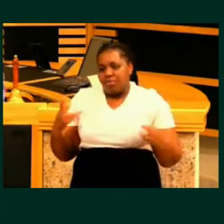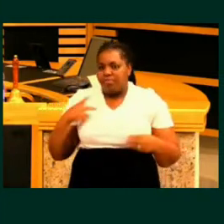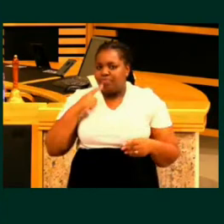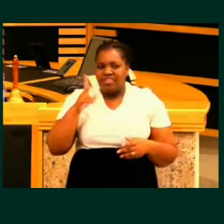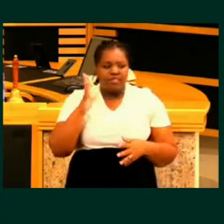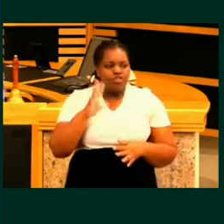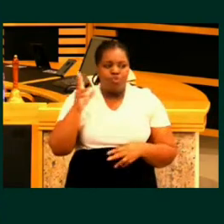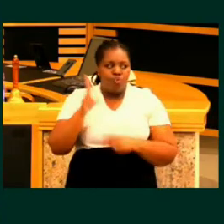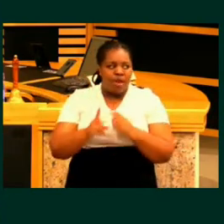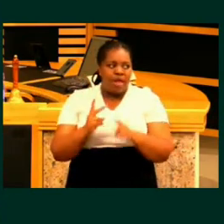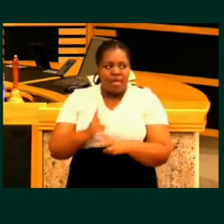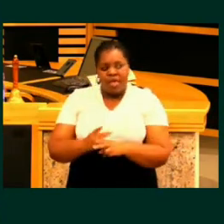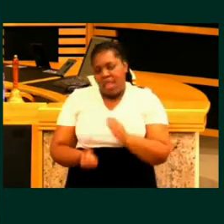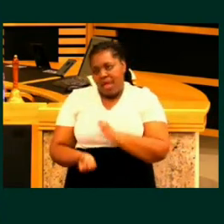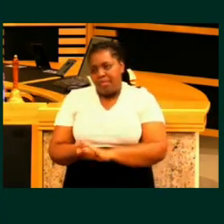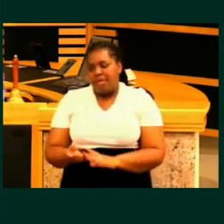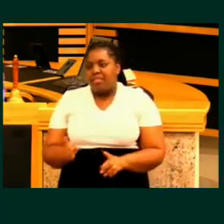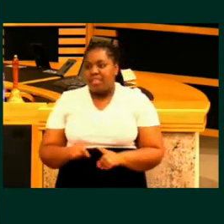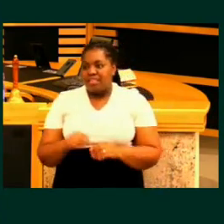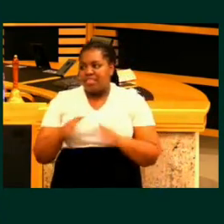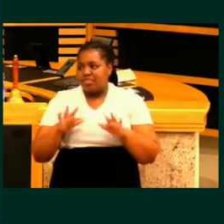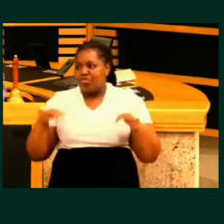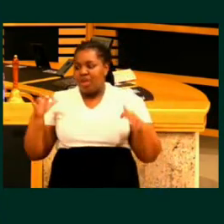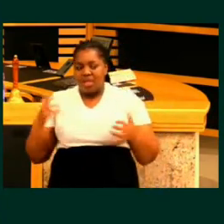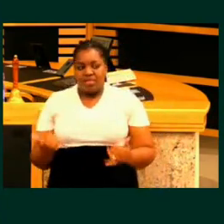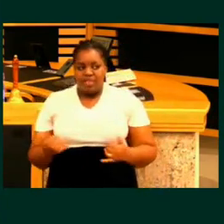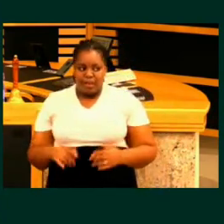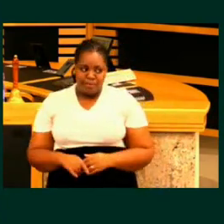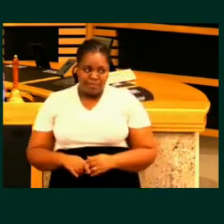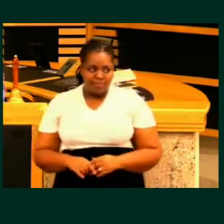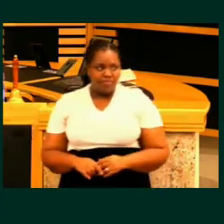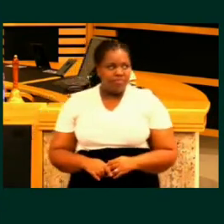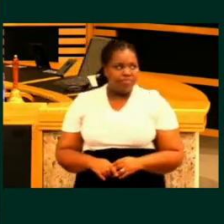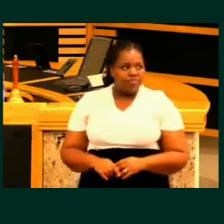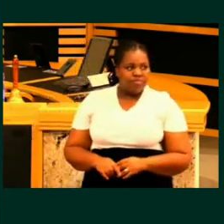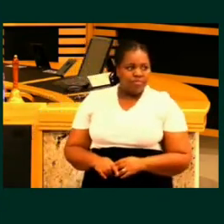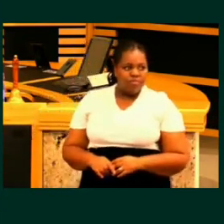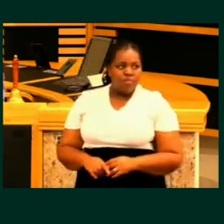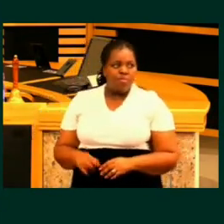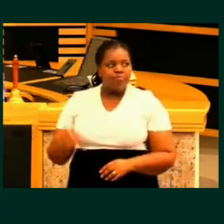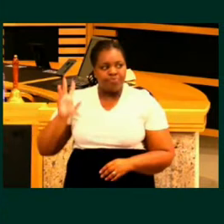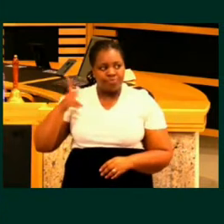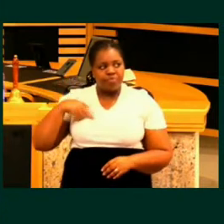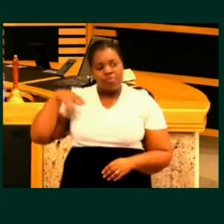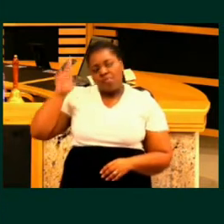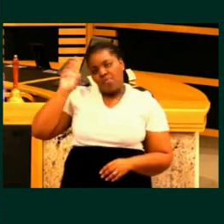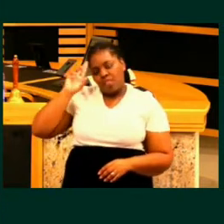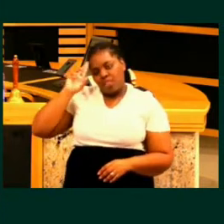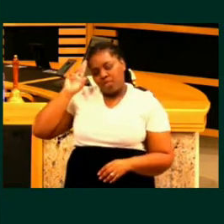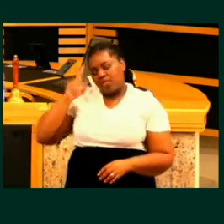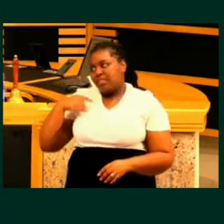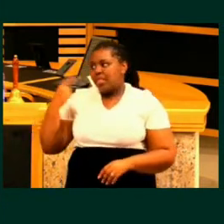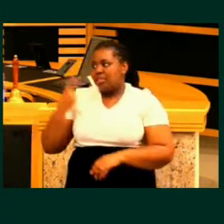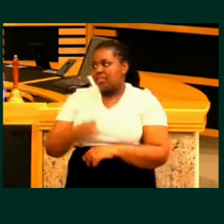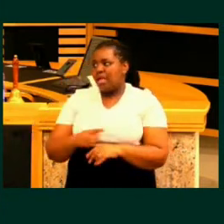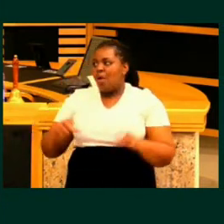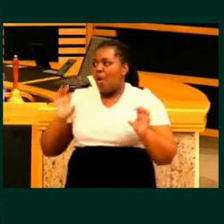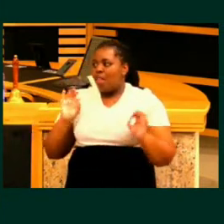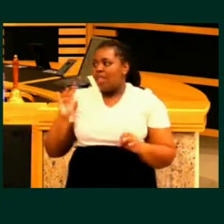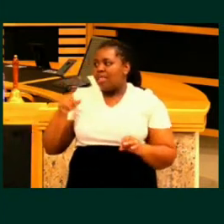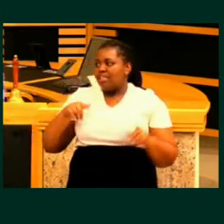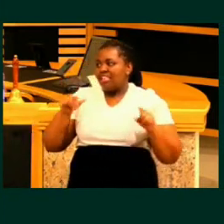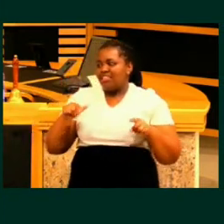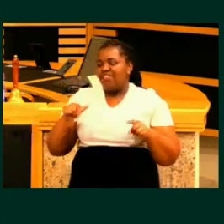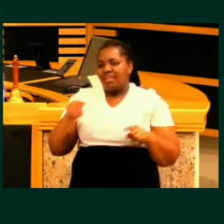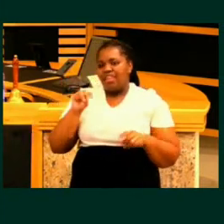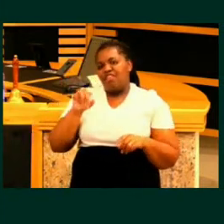doesn't repeat itself in this house today I remember the day very very well it was the 17th of